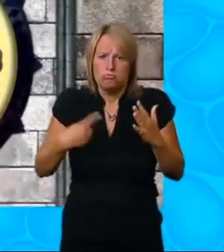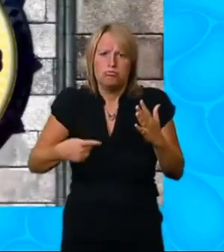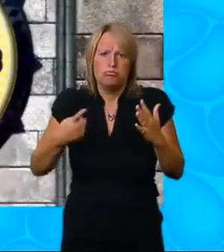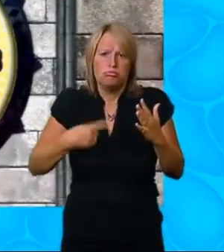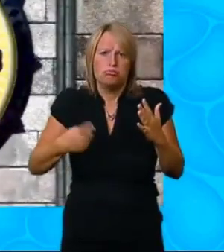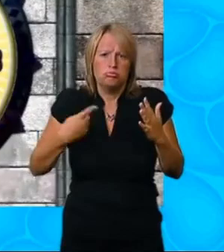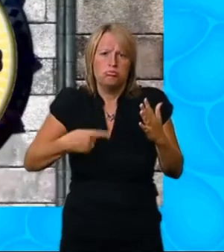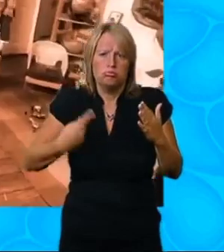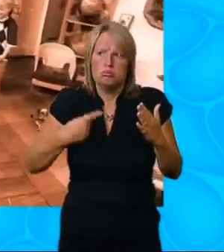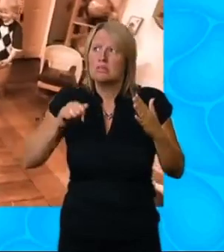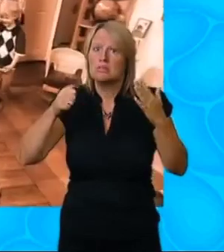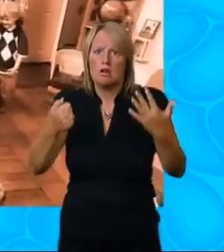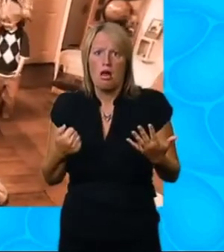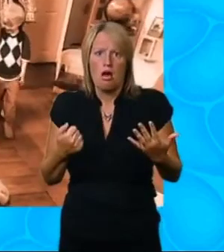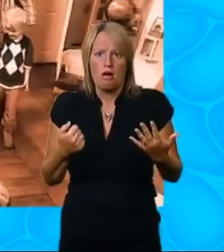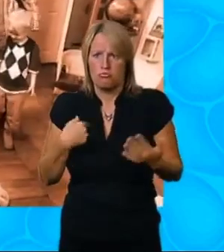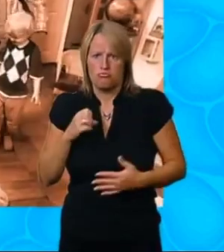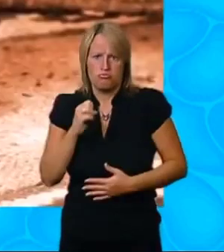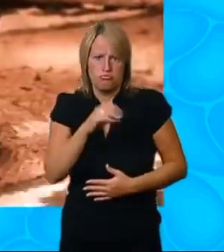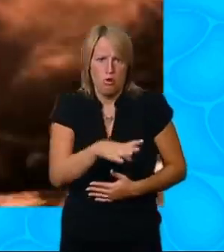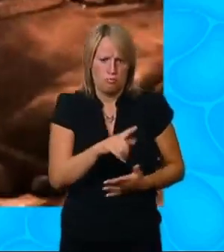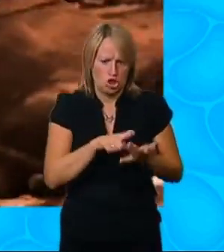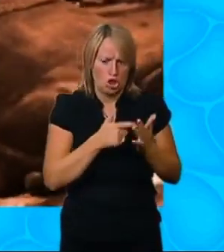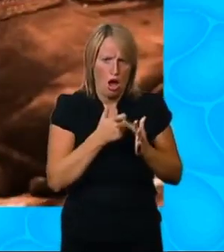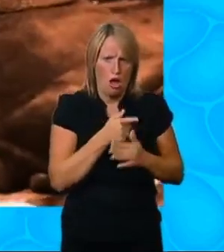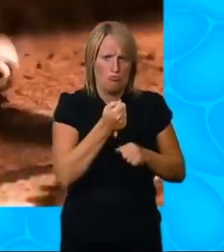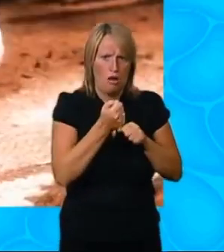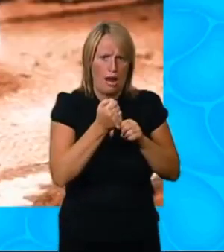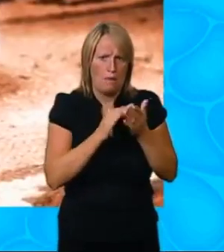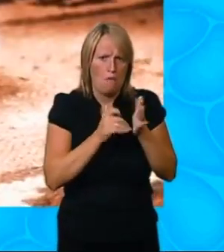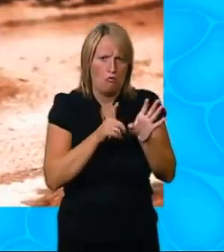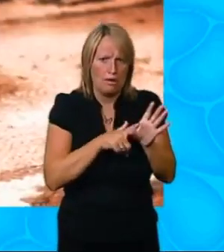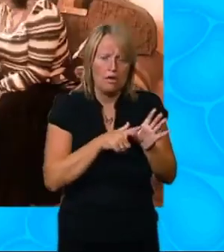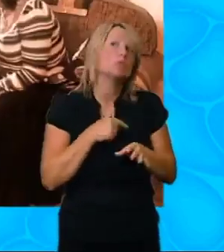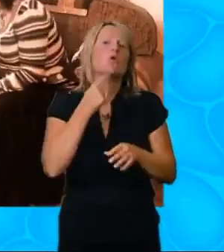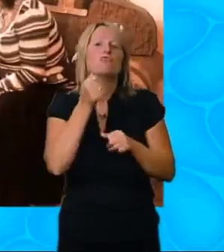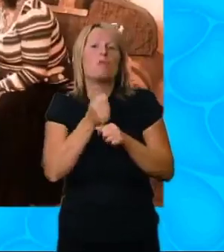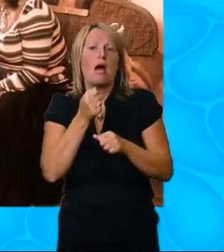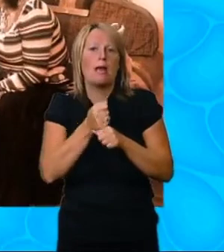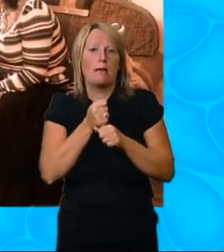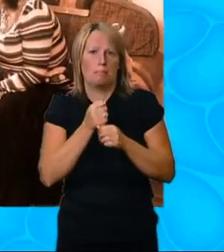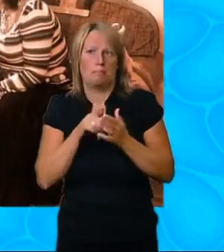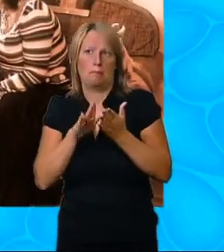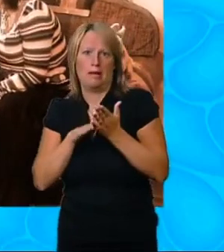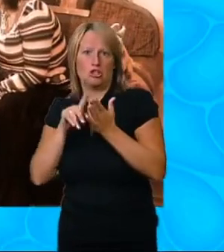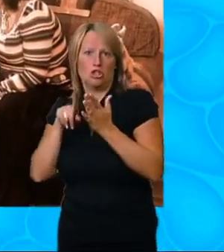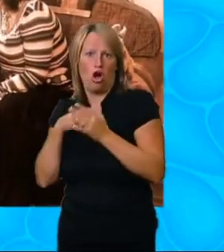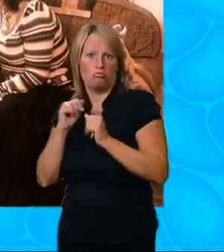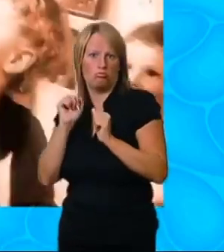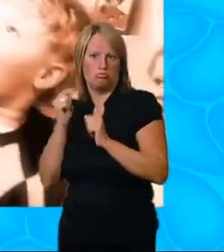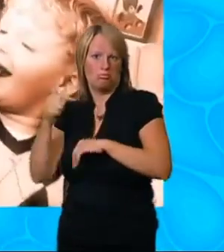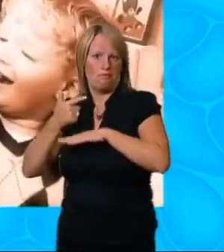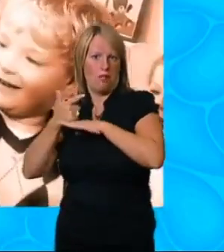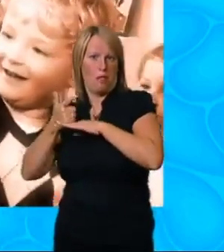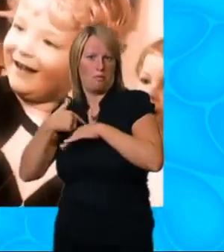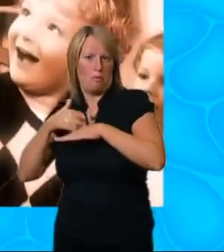At 6 o'clock, I dropped off Jack at Granny Murray's and I soon found out that the floor was covered with toys. I told Granny Murray that Mickey John was coming to film me at the